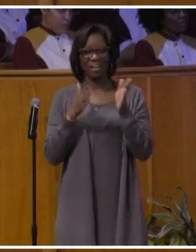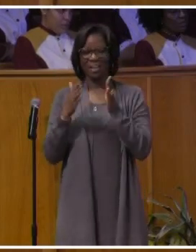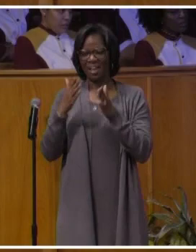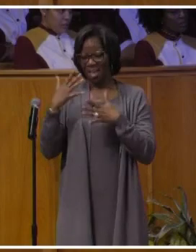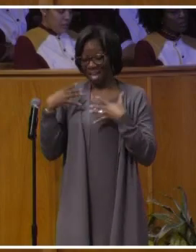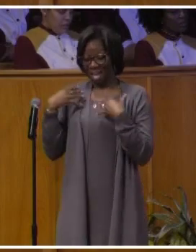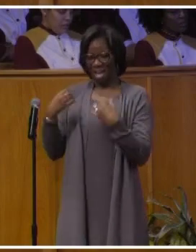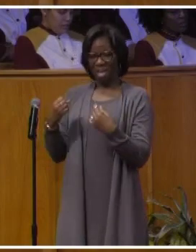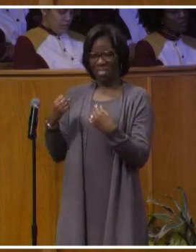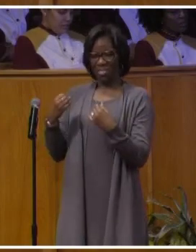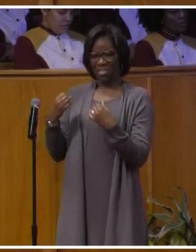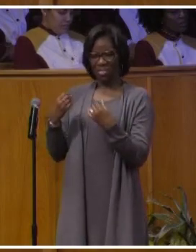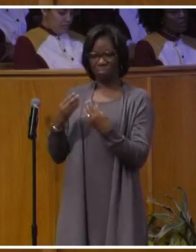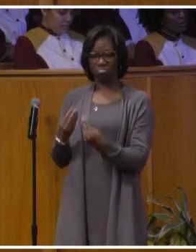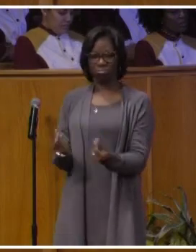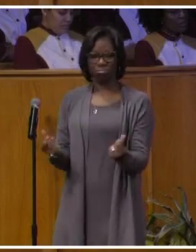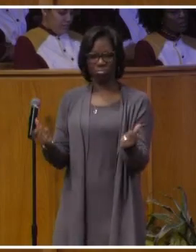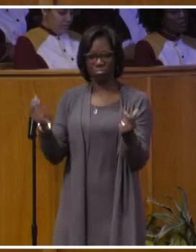Health taken.